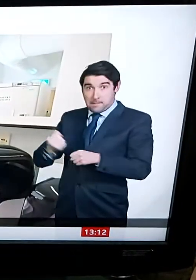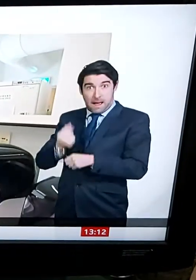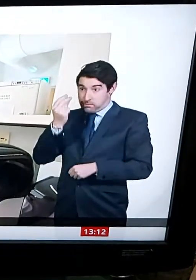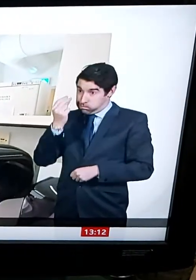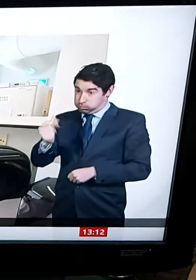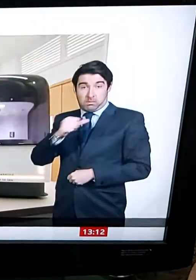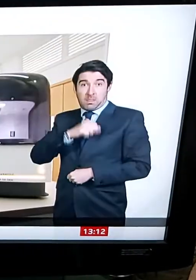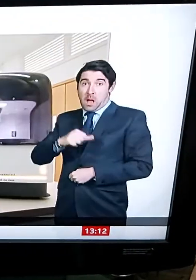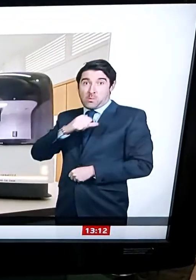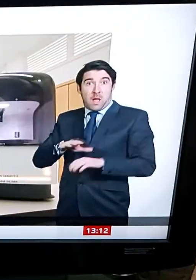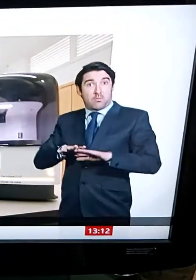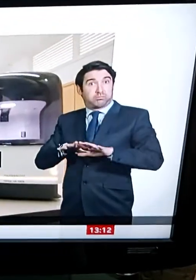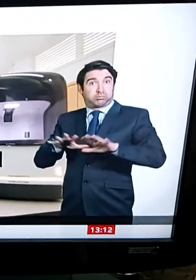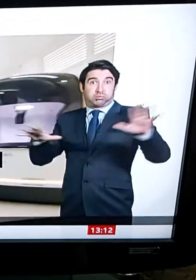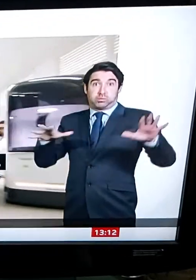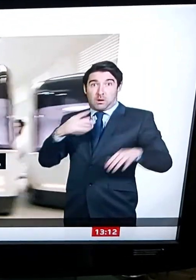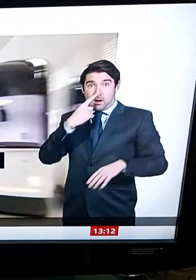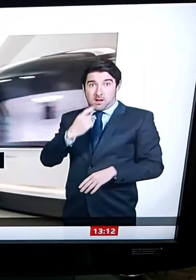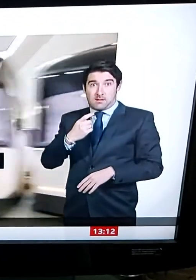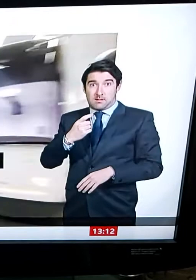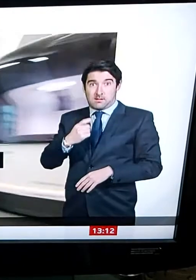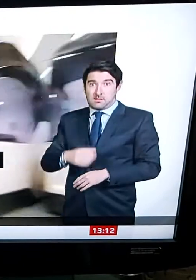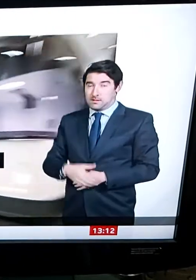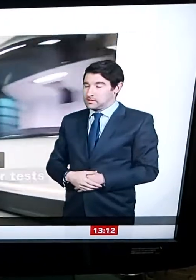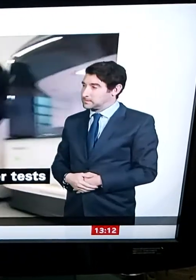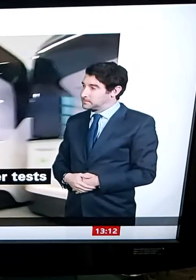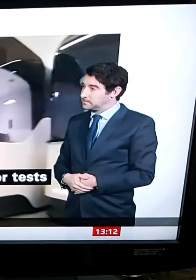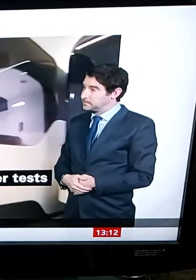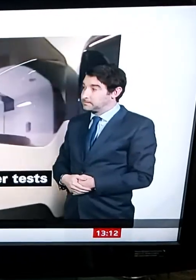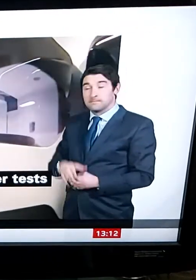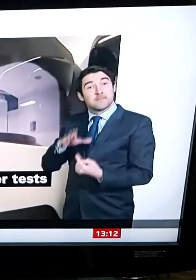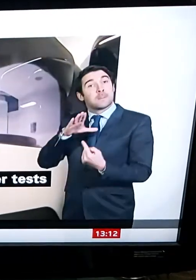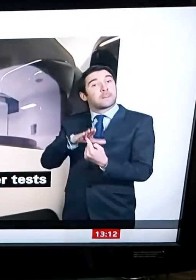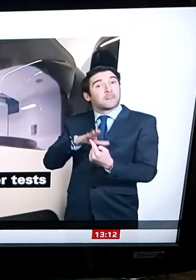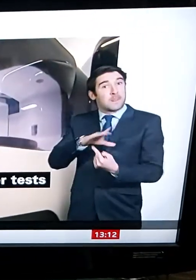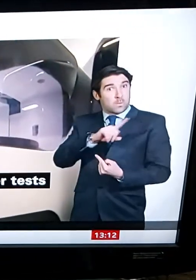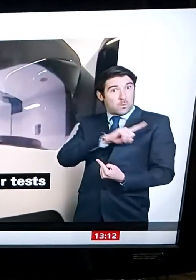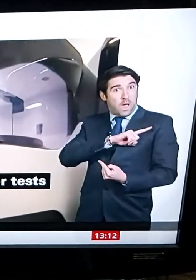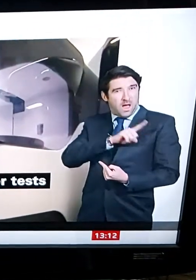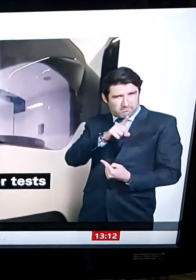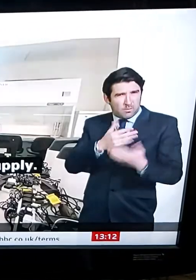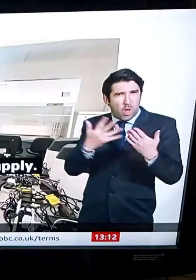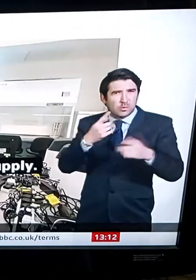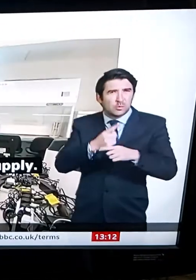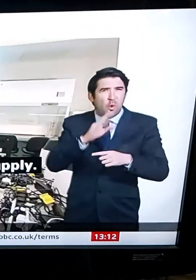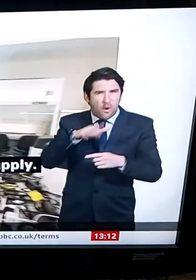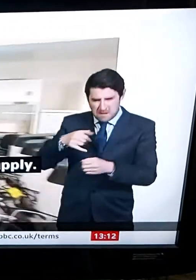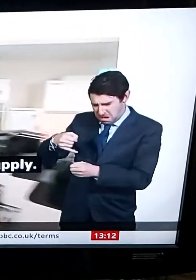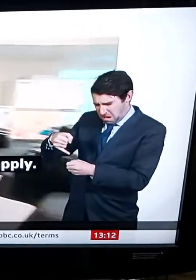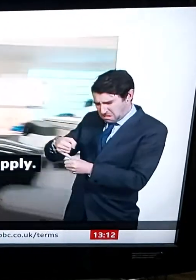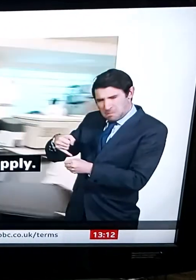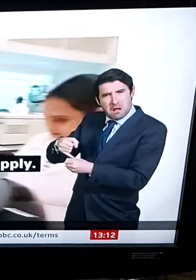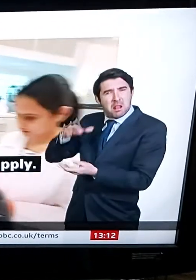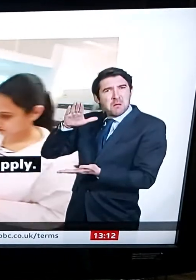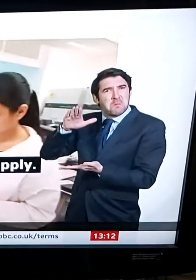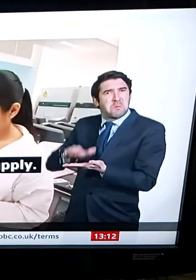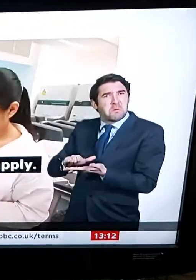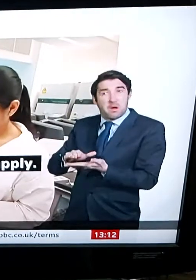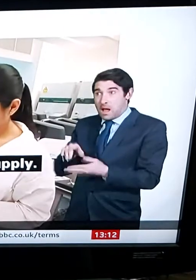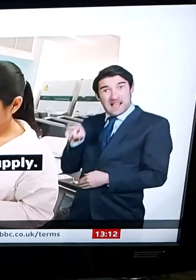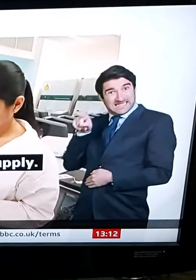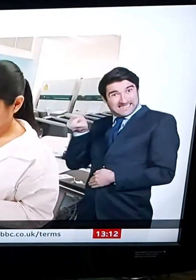months. Crucially, it doesn't use the chemical used by other tests that's currently in short supply. It's simple to